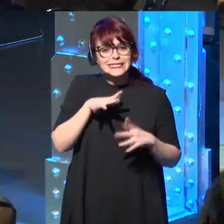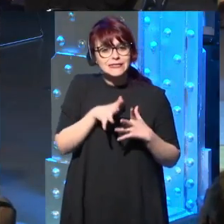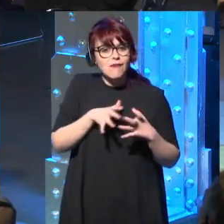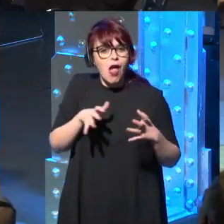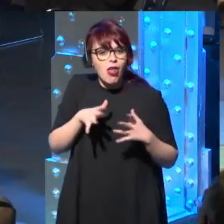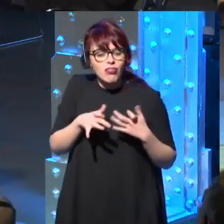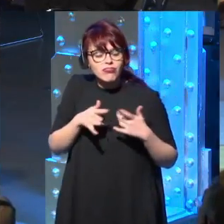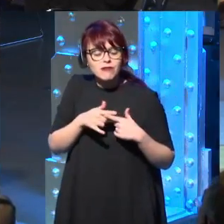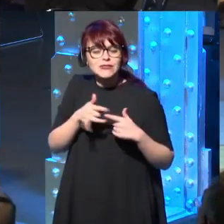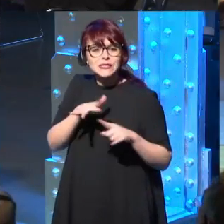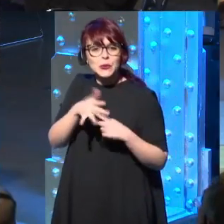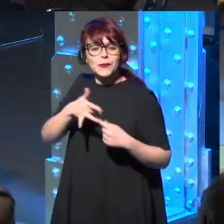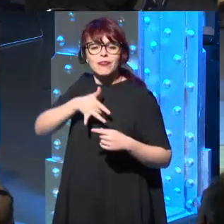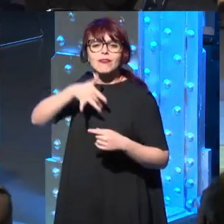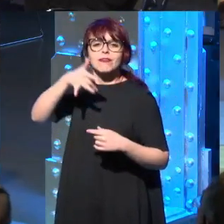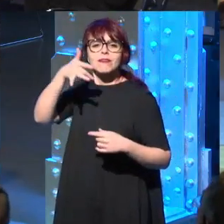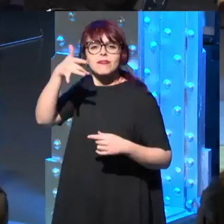be sympathetic?